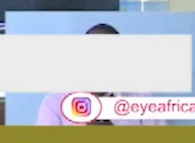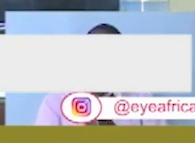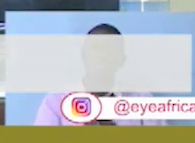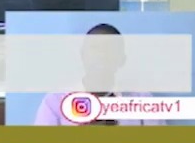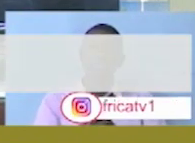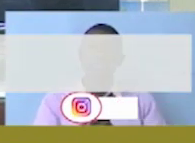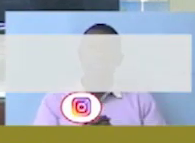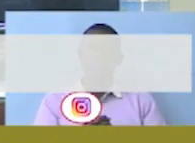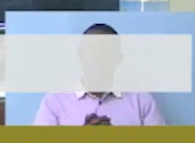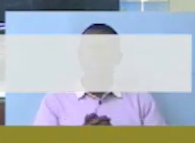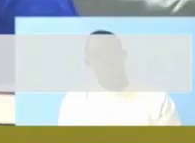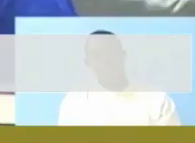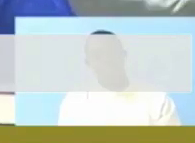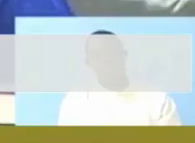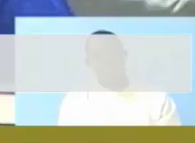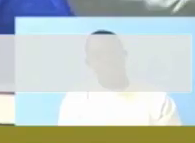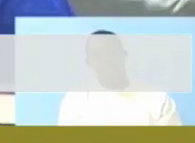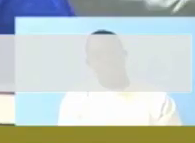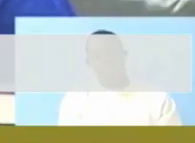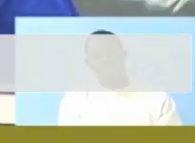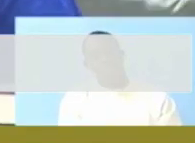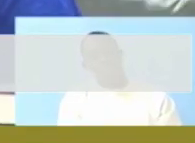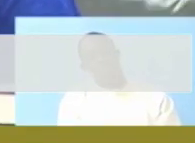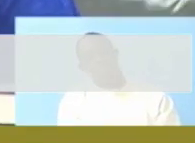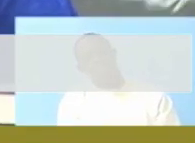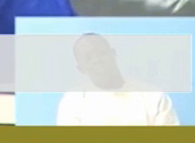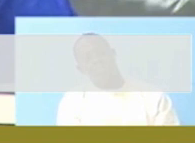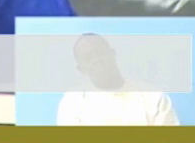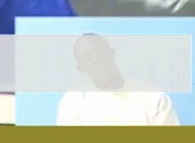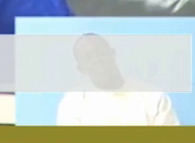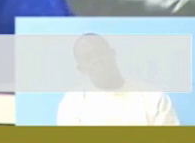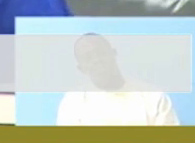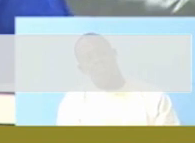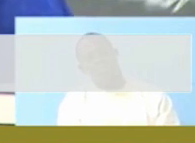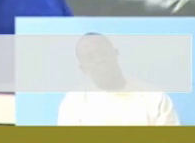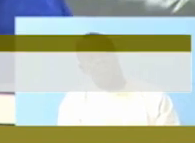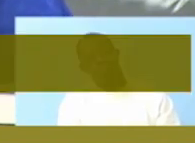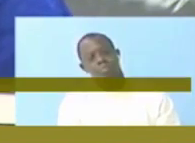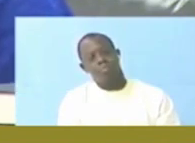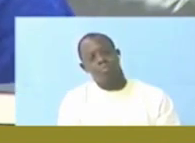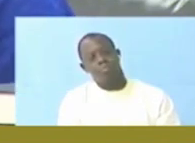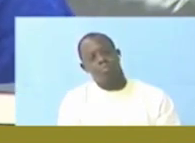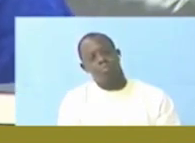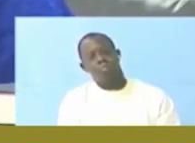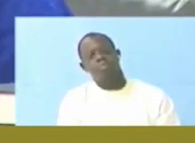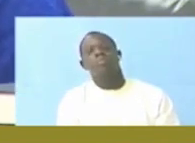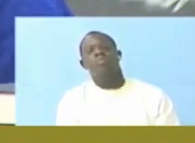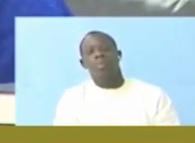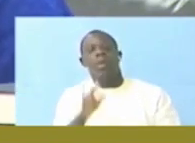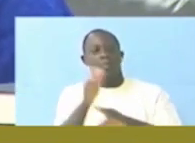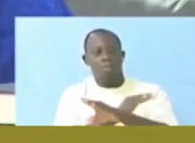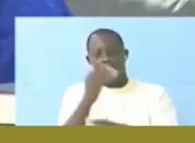nor his nipple been cut by Jobate. Balo Kante says he was kicked by Samsudeen Sar and beaten by soldiers and NIA